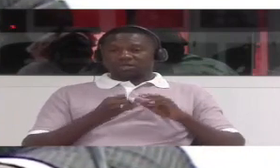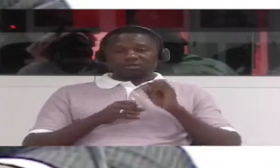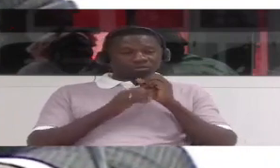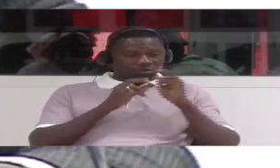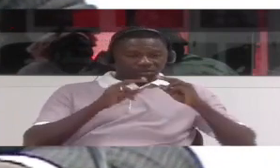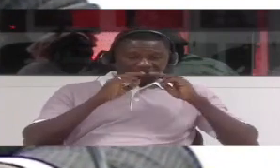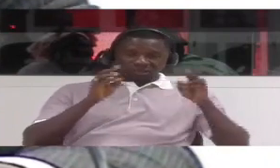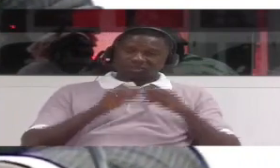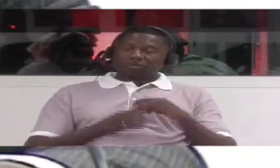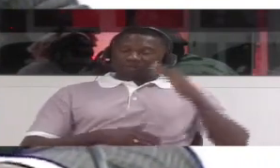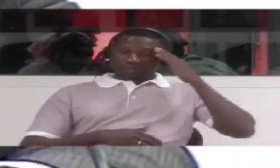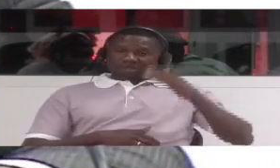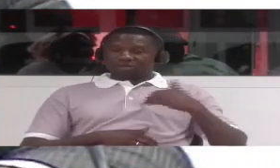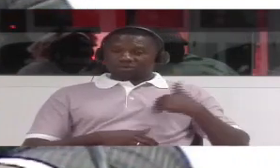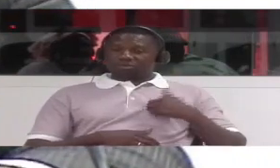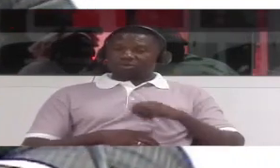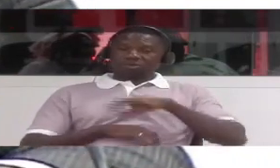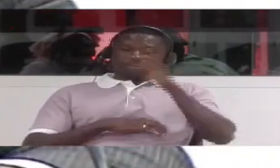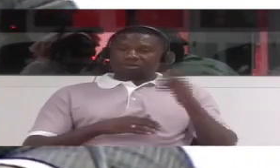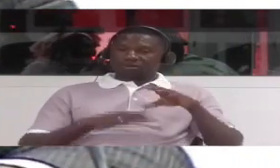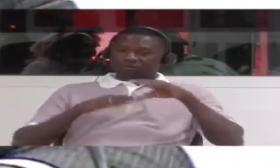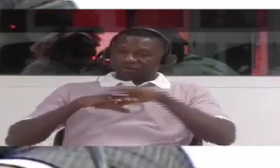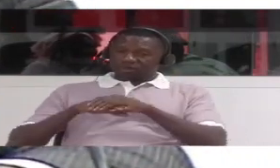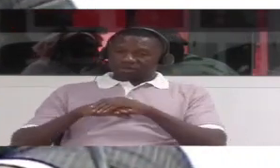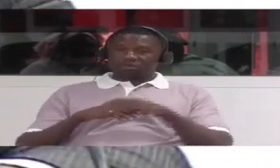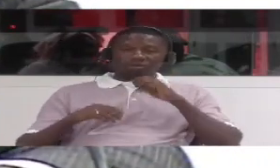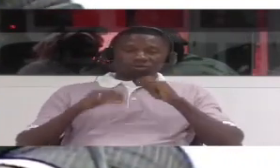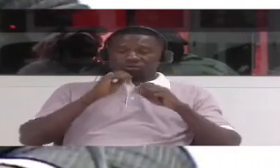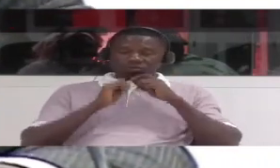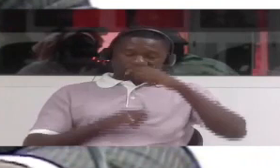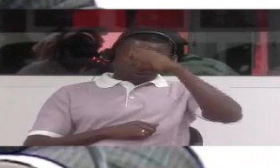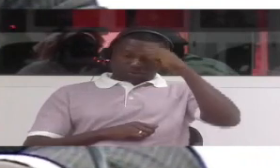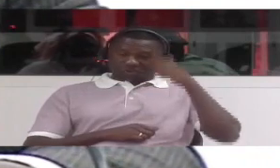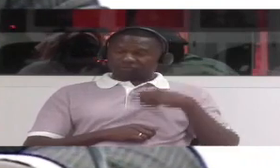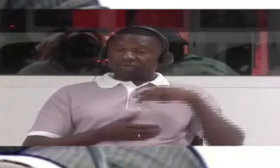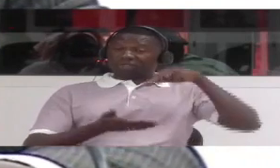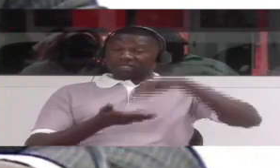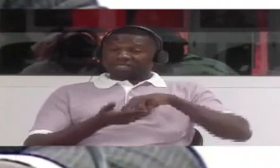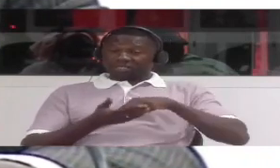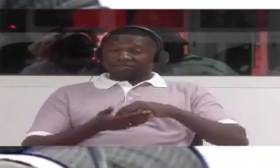my colleagues in the profession, for standing their ground